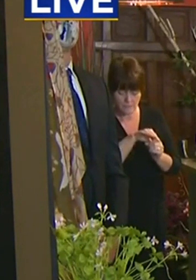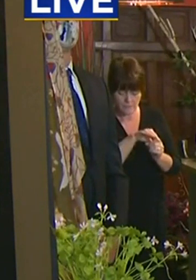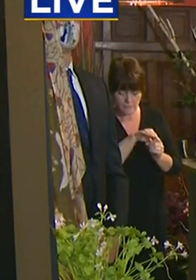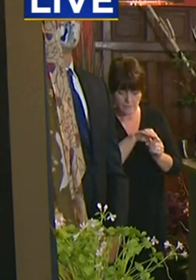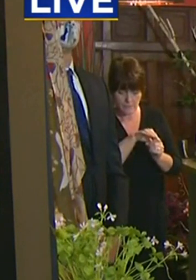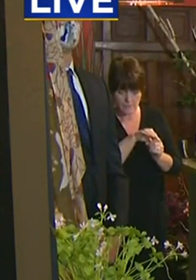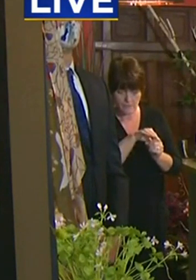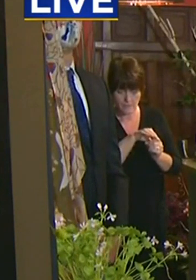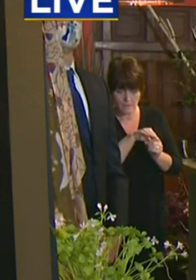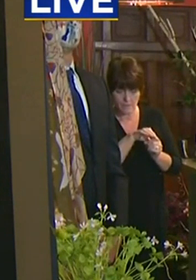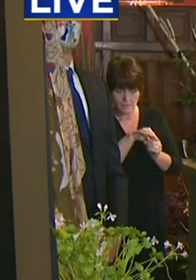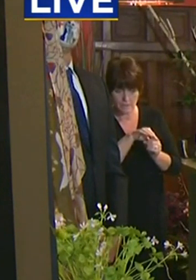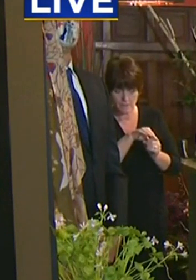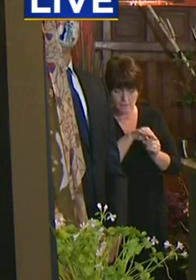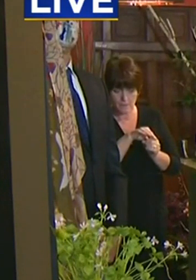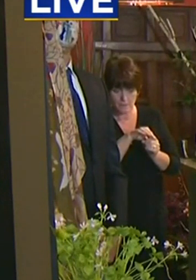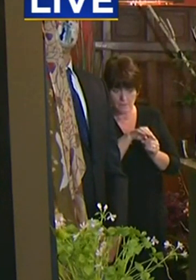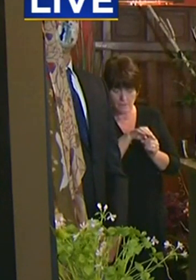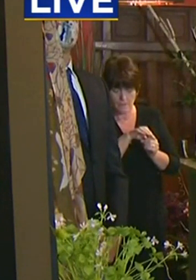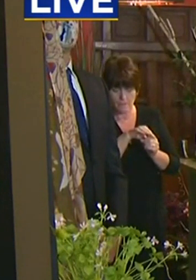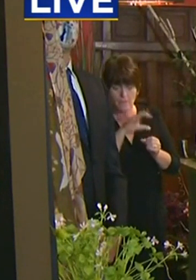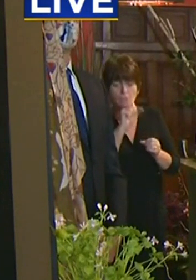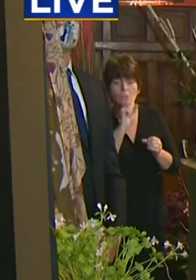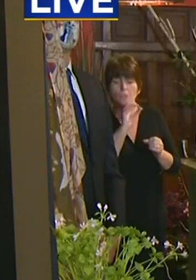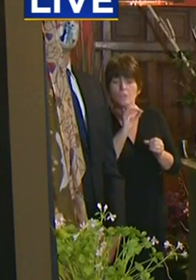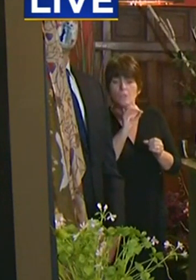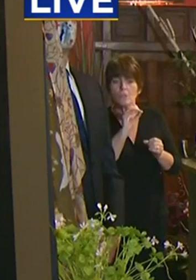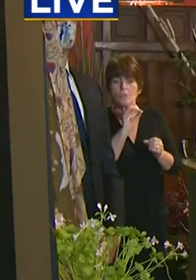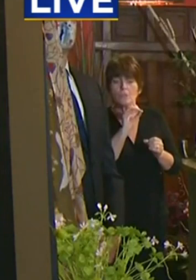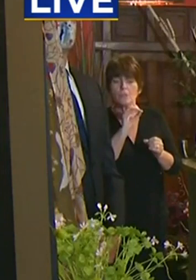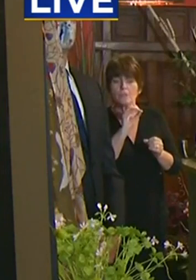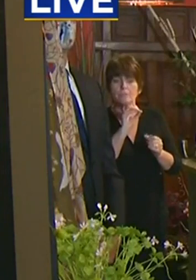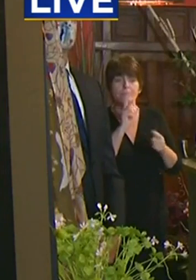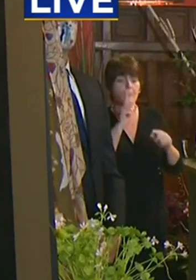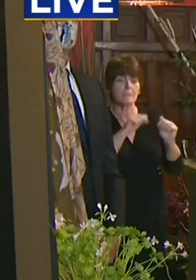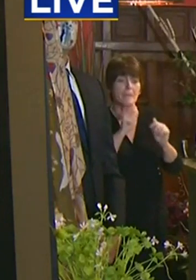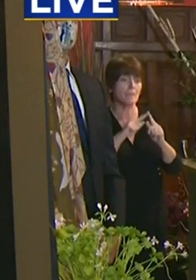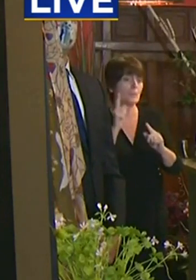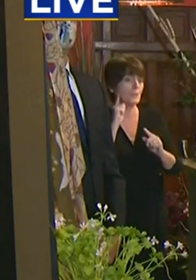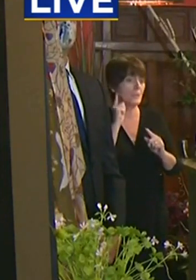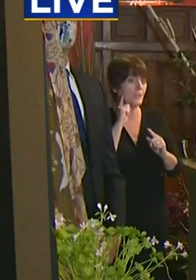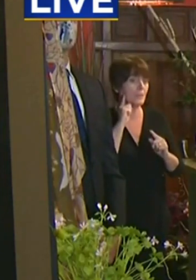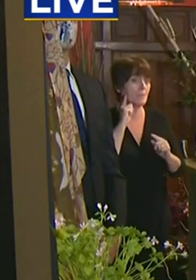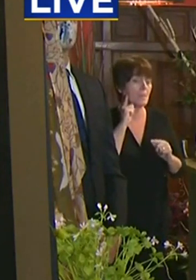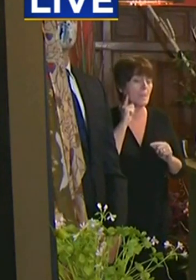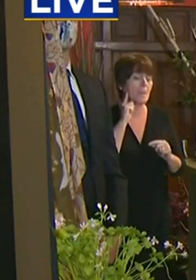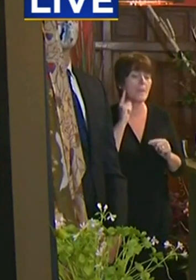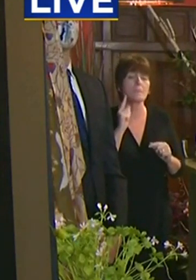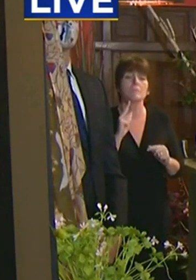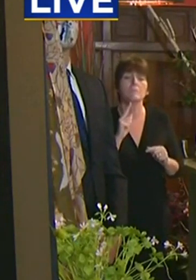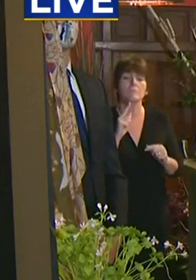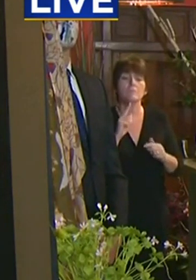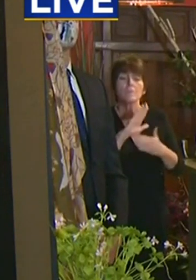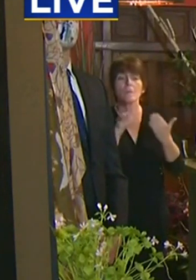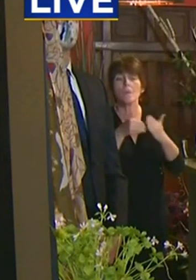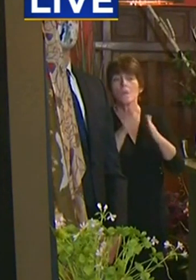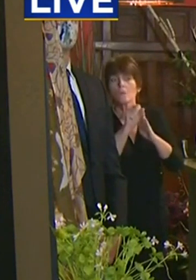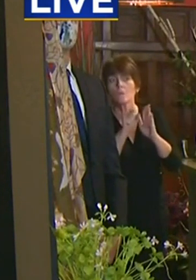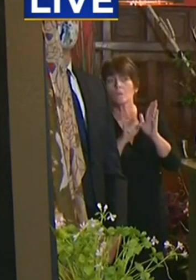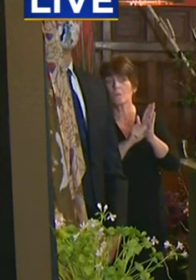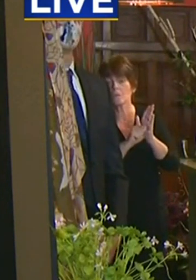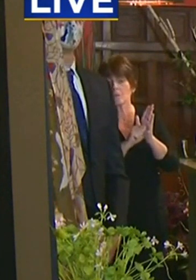great for voting rights. It's going to be great for participation because this November's election is still slated to be the